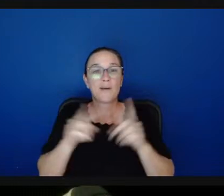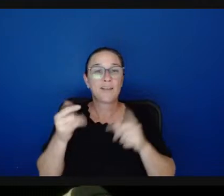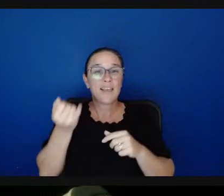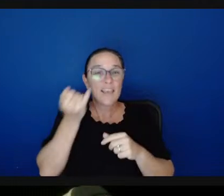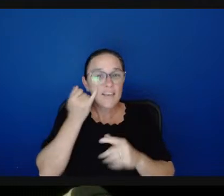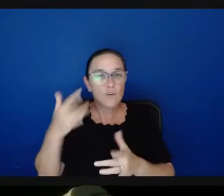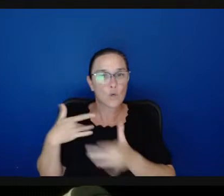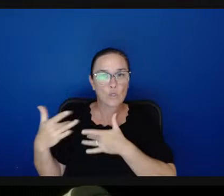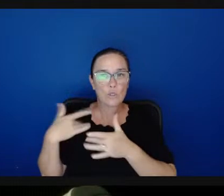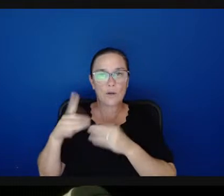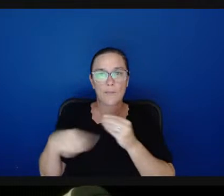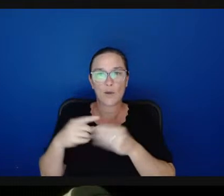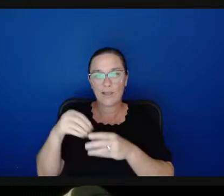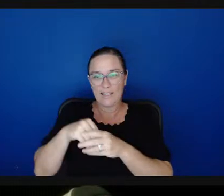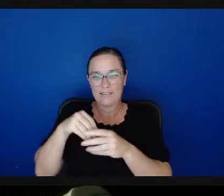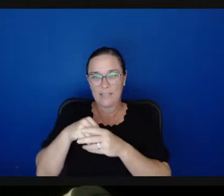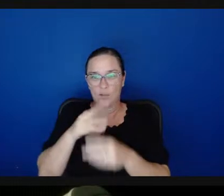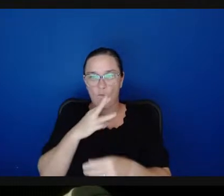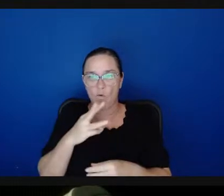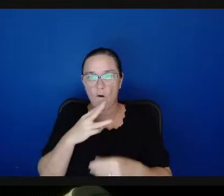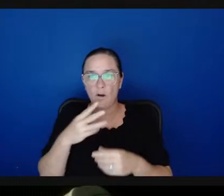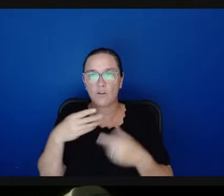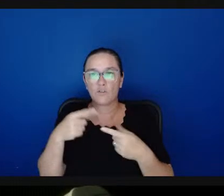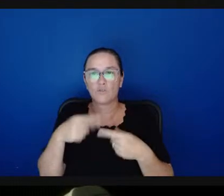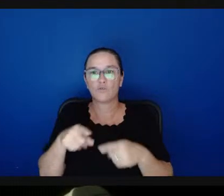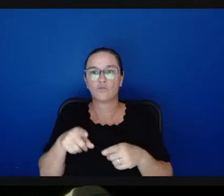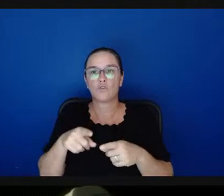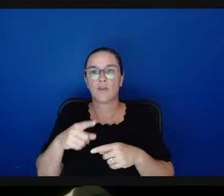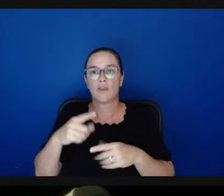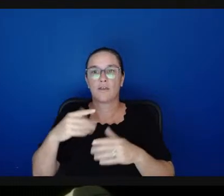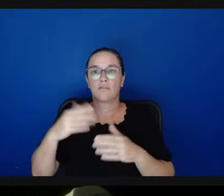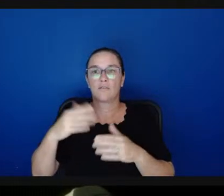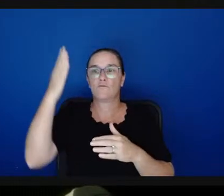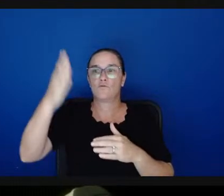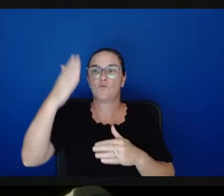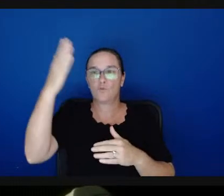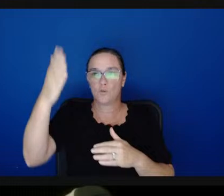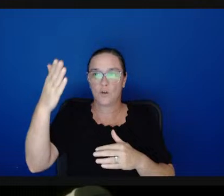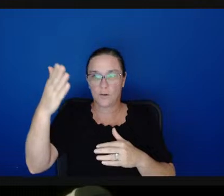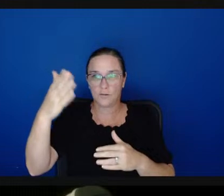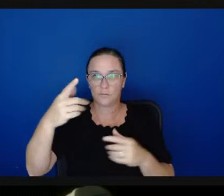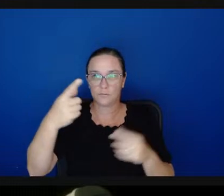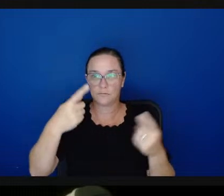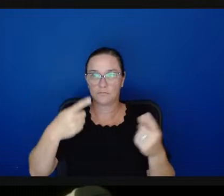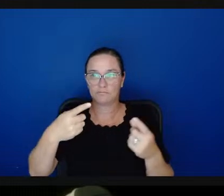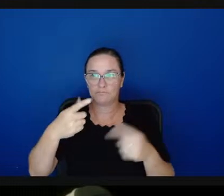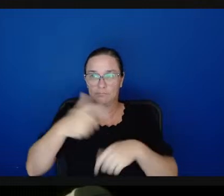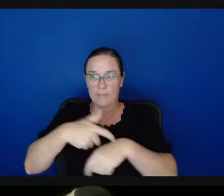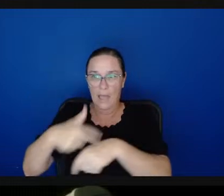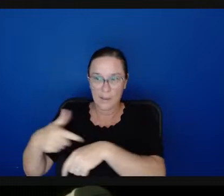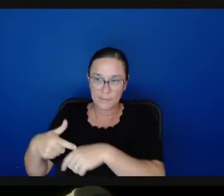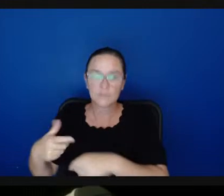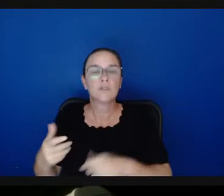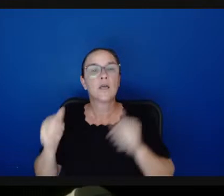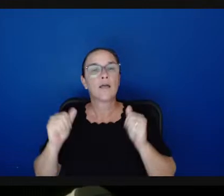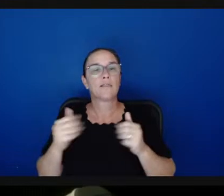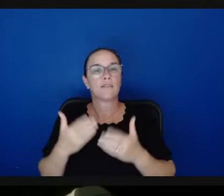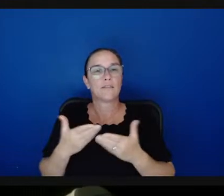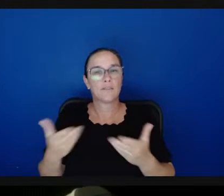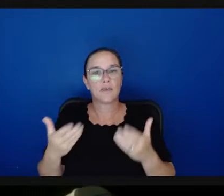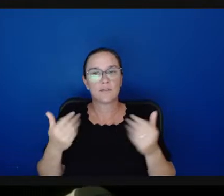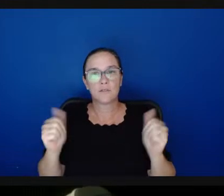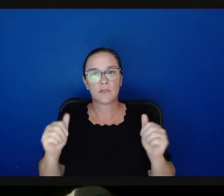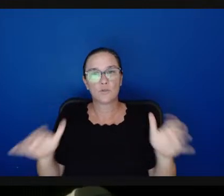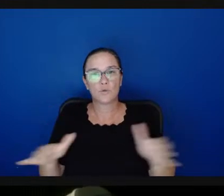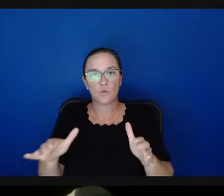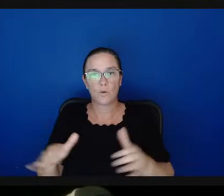it getting in your water catchment during future episodes, there are steps that you can take to prevent that from happening. Their recommendation is